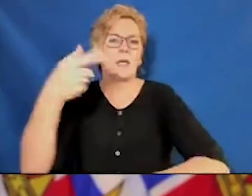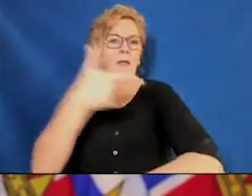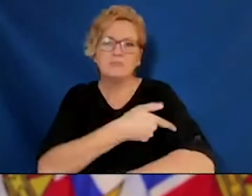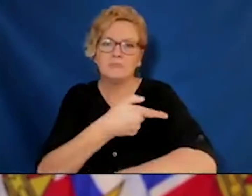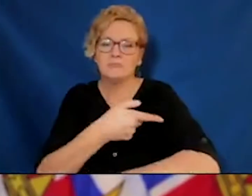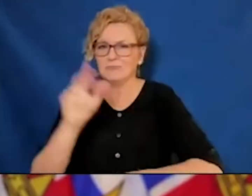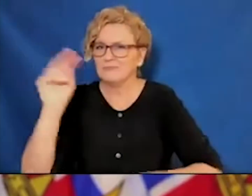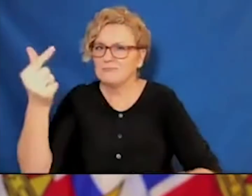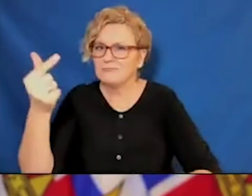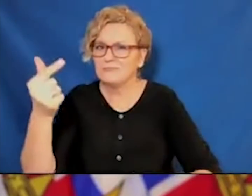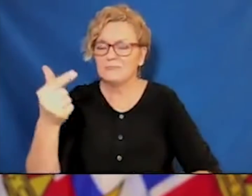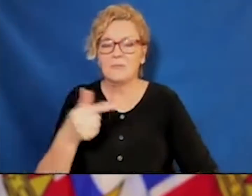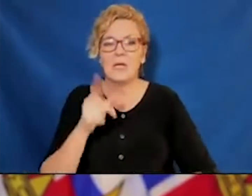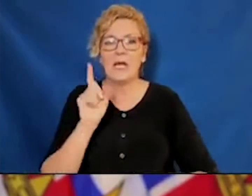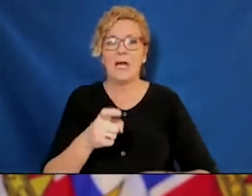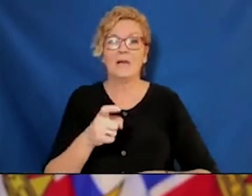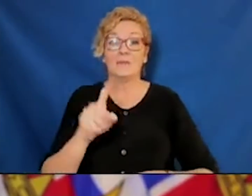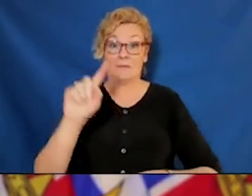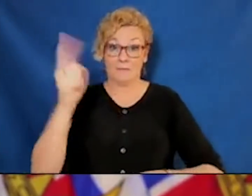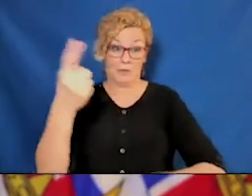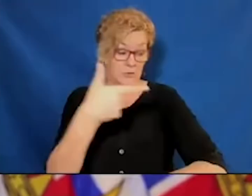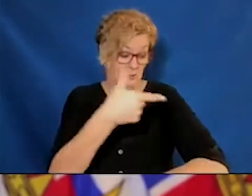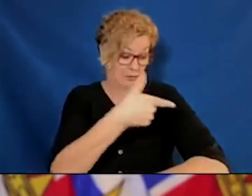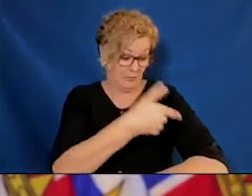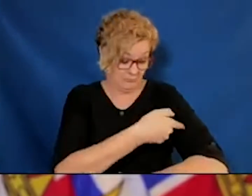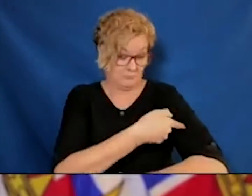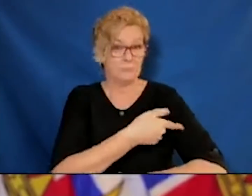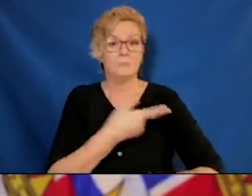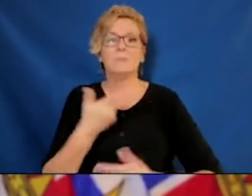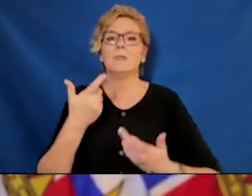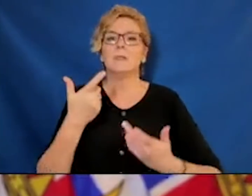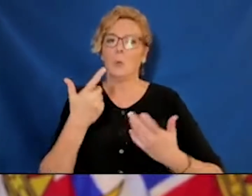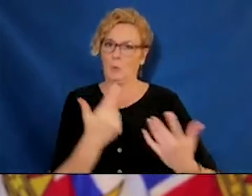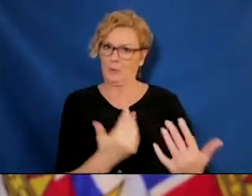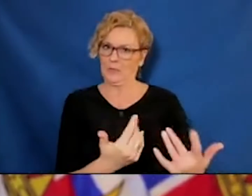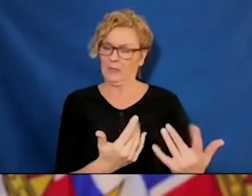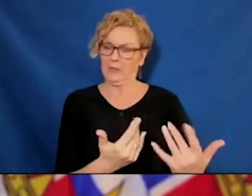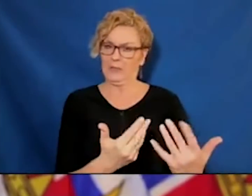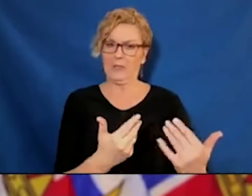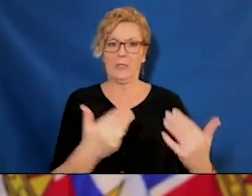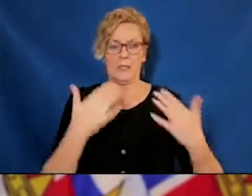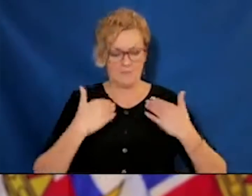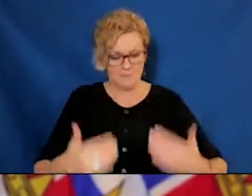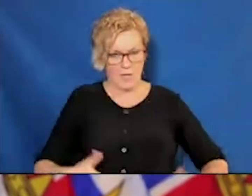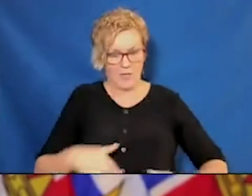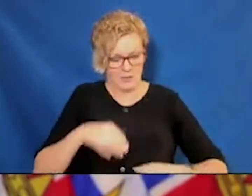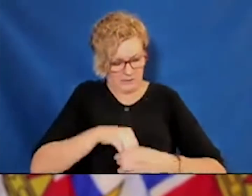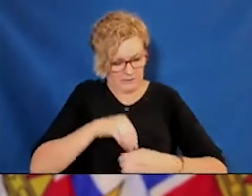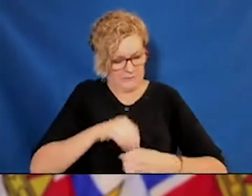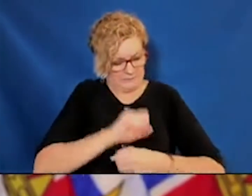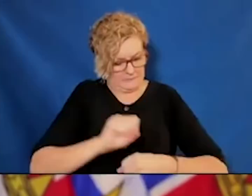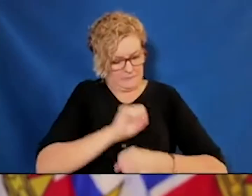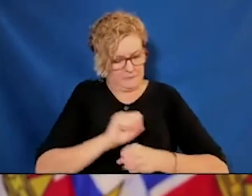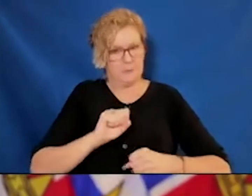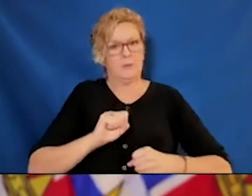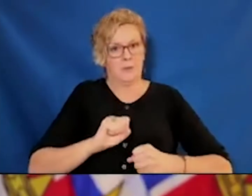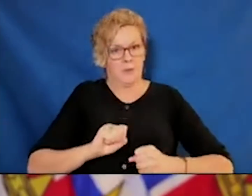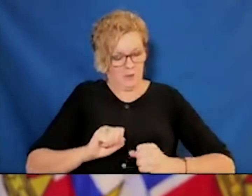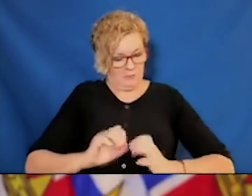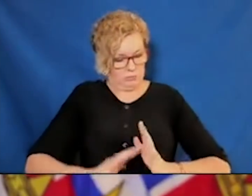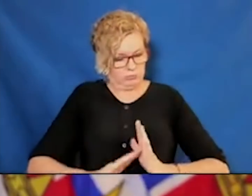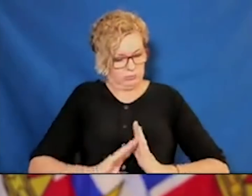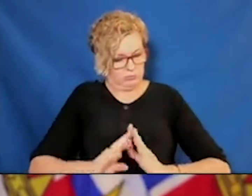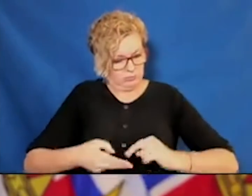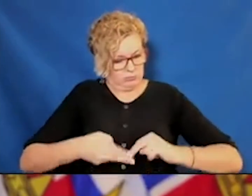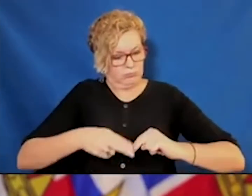body's cell-mediated immunity, our T cells and our B cells, to start to recognize the antigen or